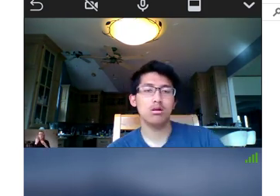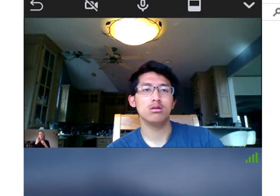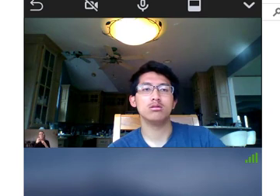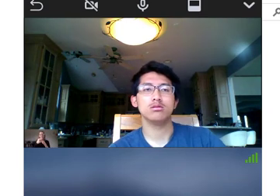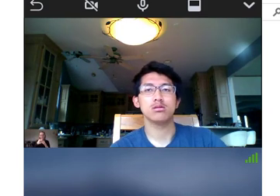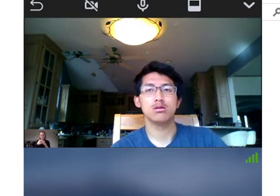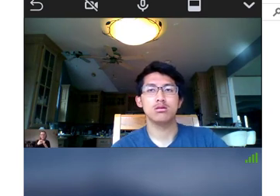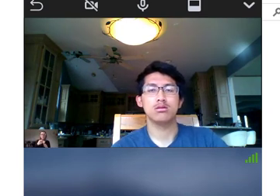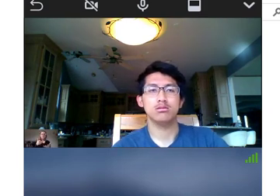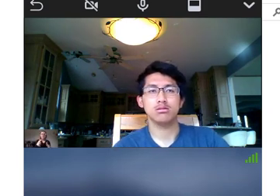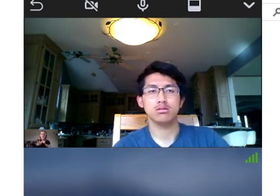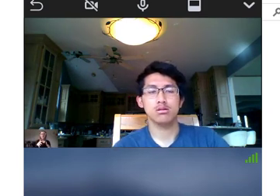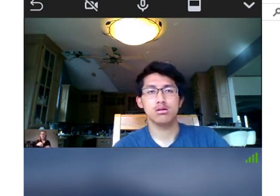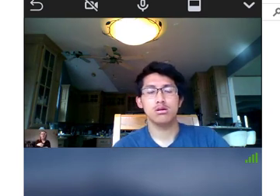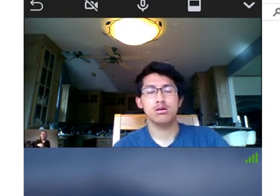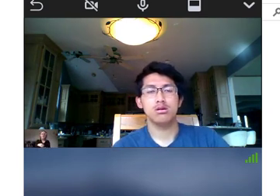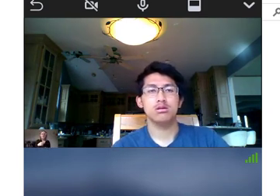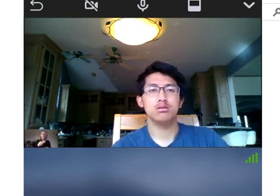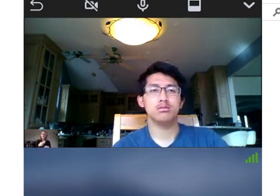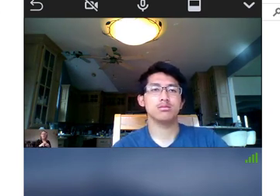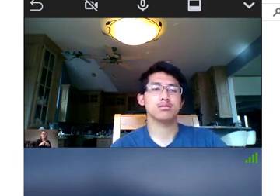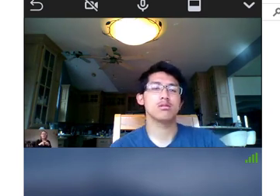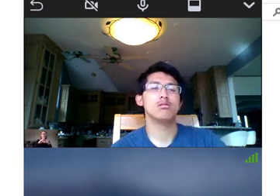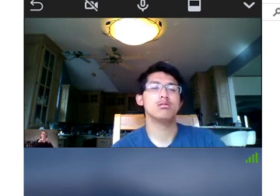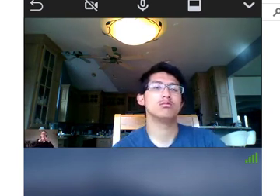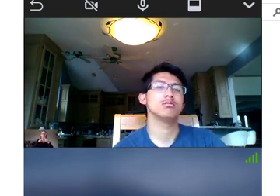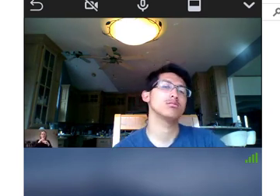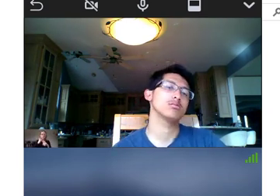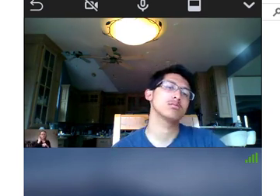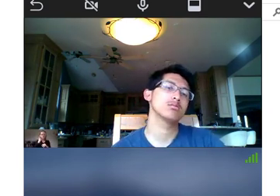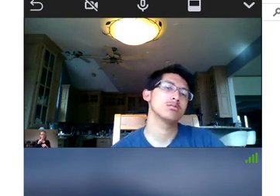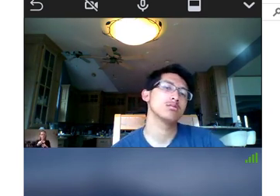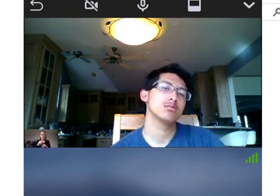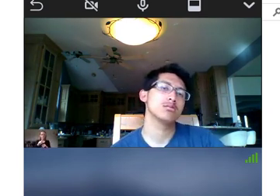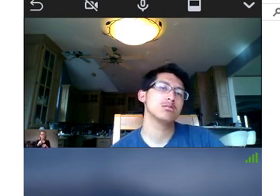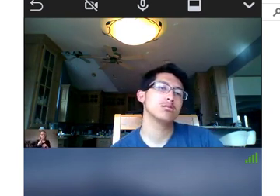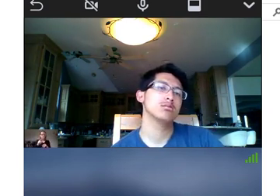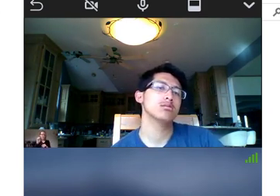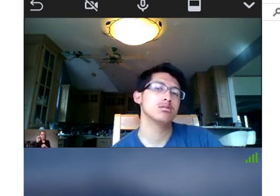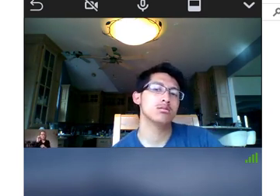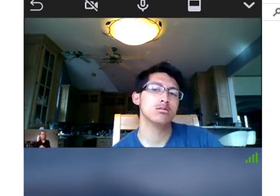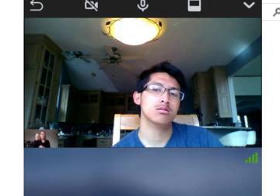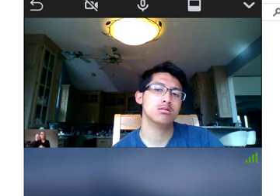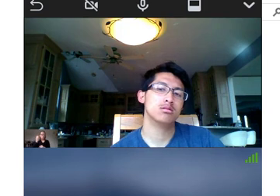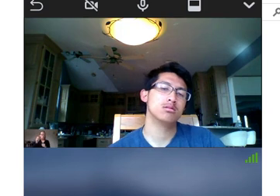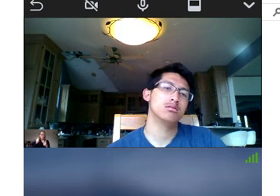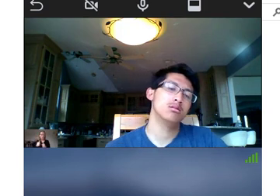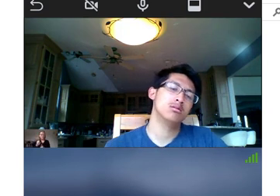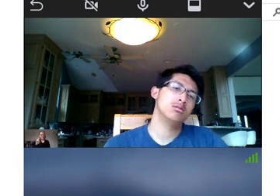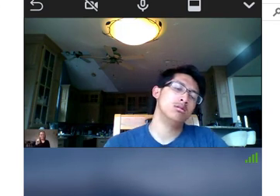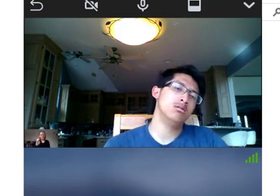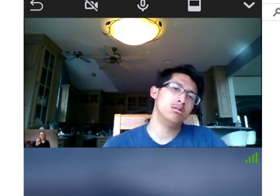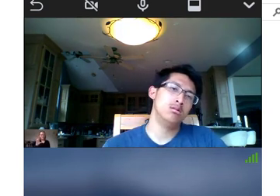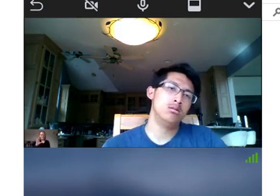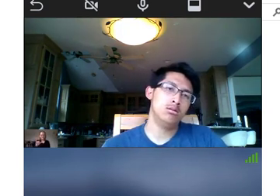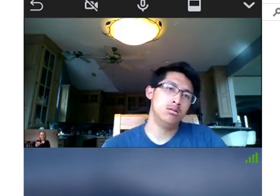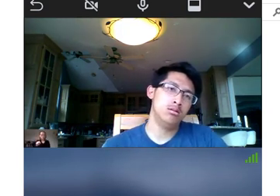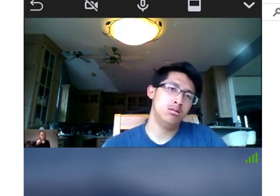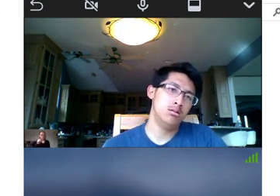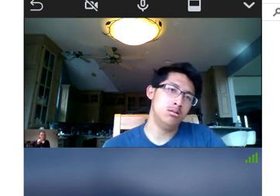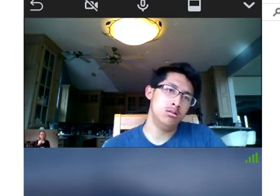increasing form of exponential decay. So we're getting this change in the temperature, but the temperature difference is increasing at a decreasing